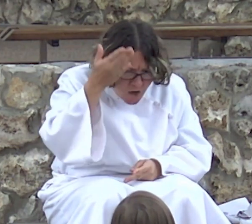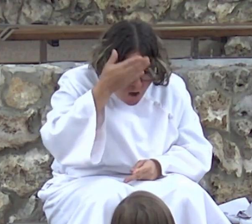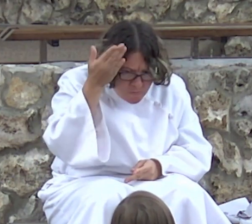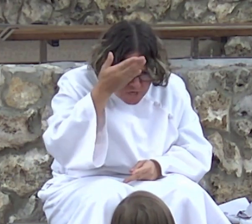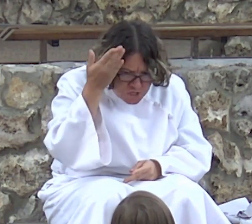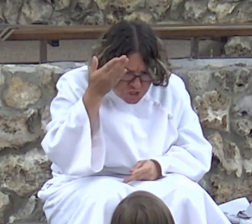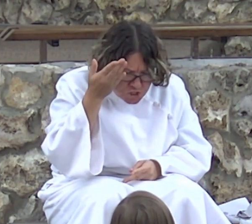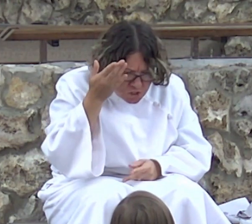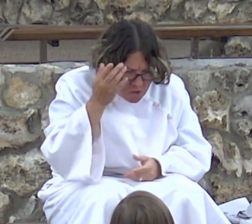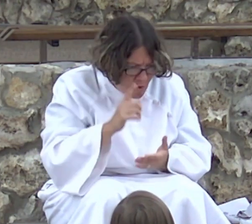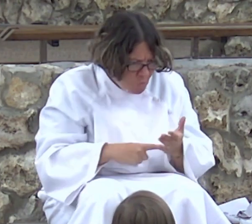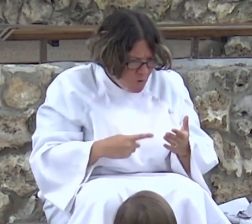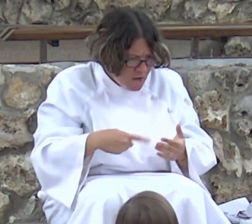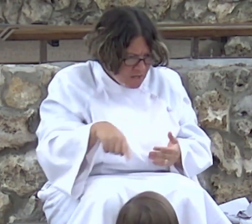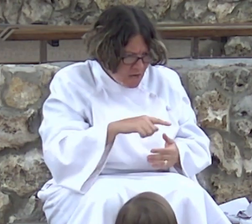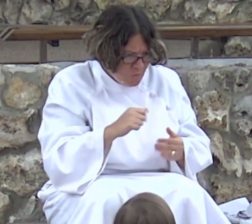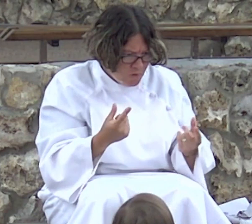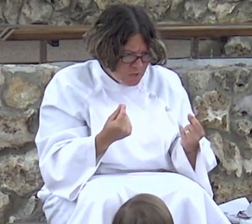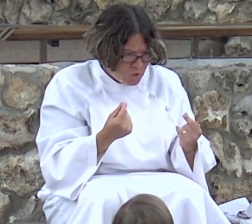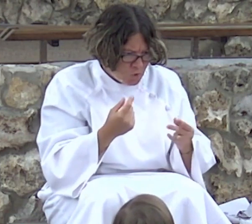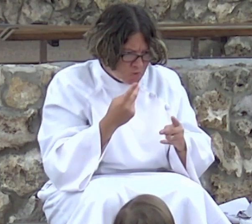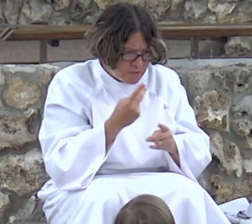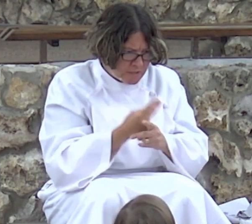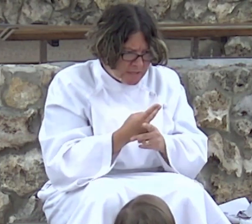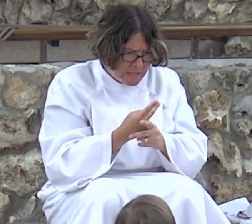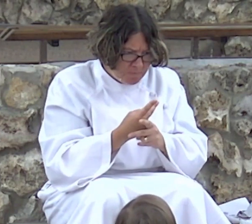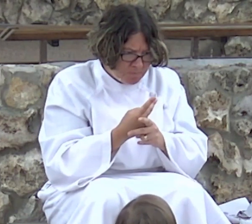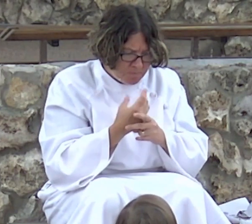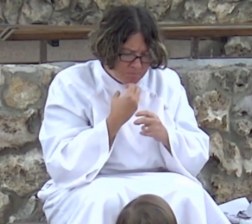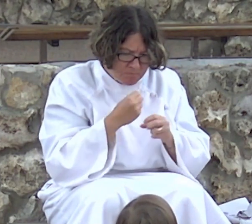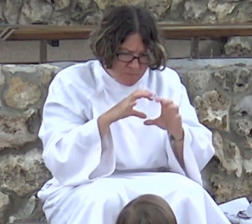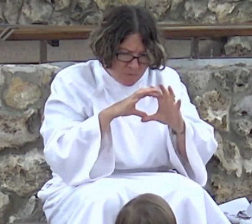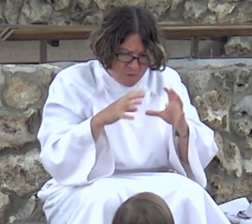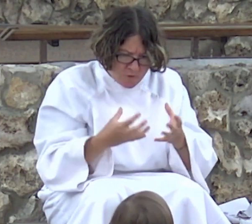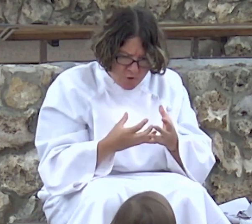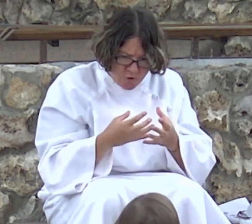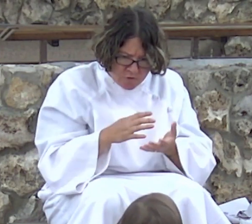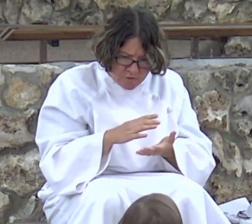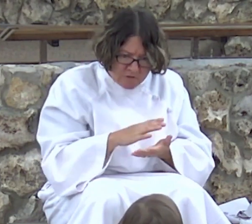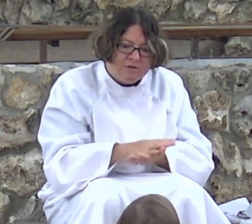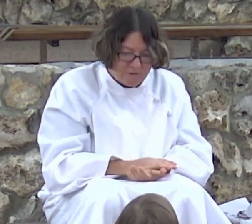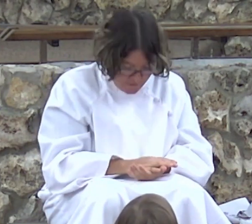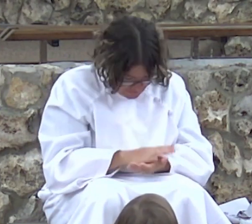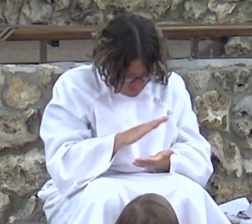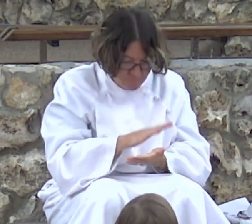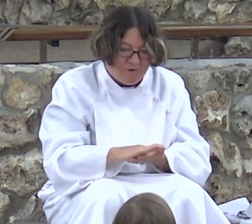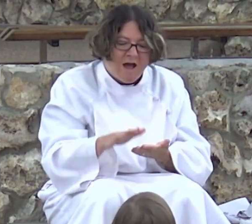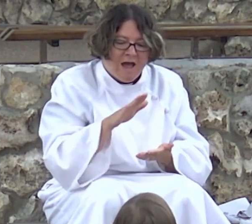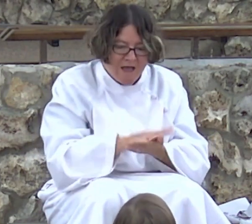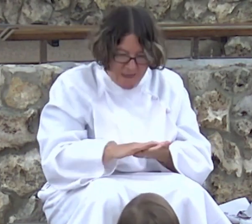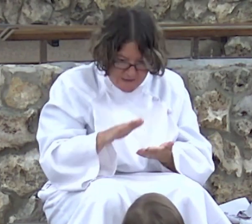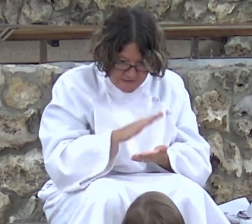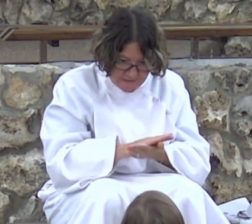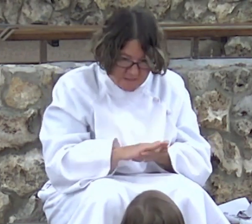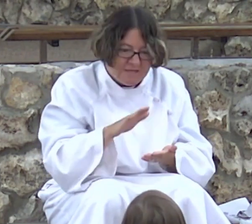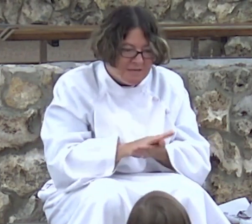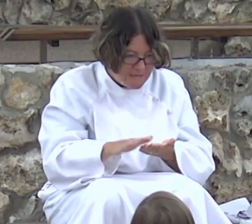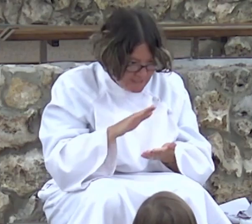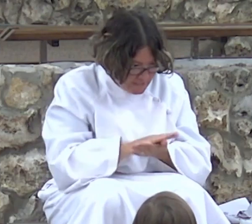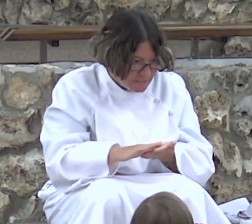see garbage, what can we do to keep the earth